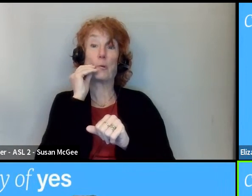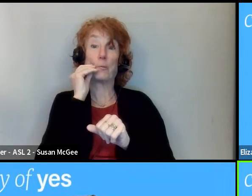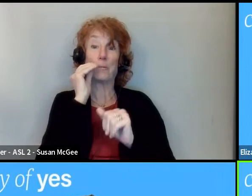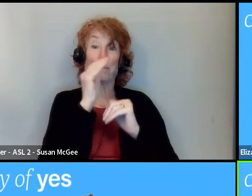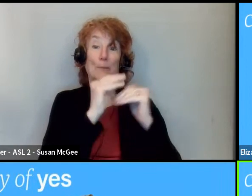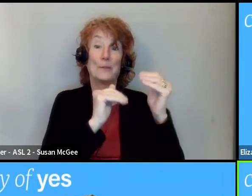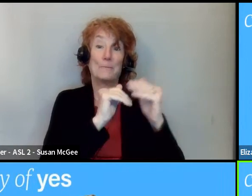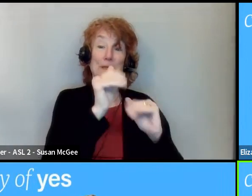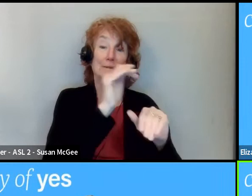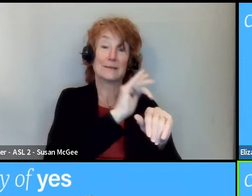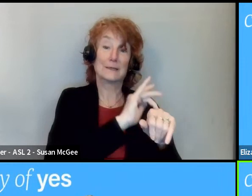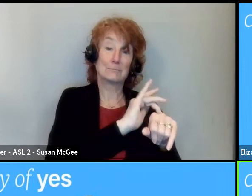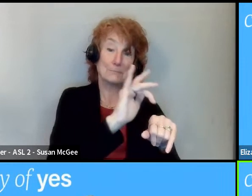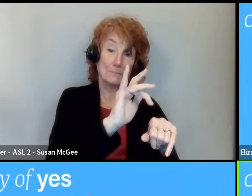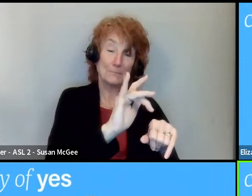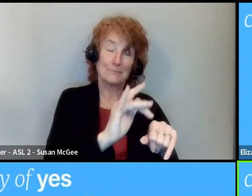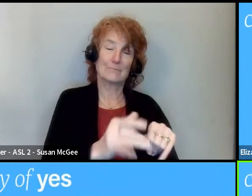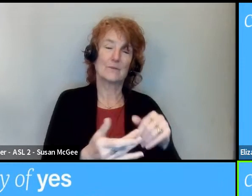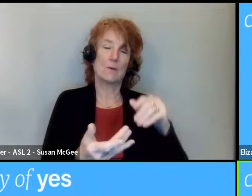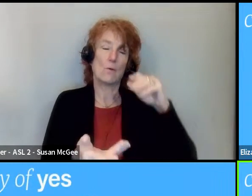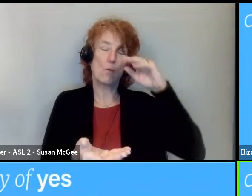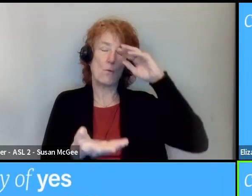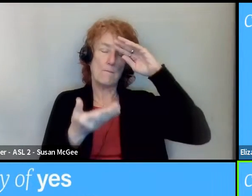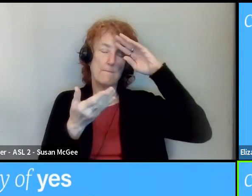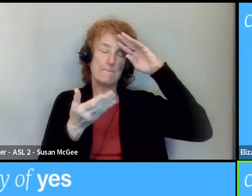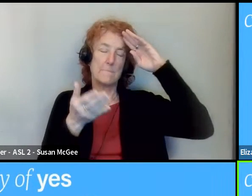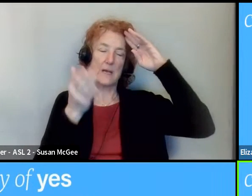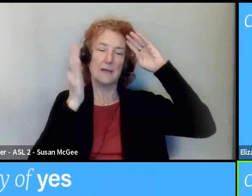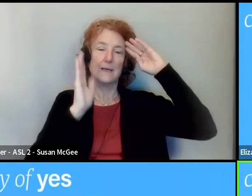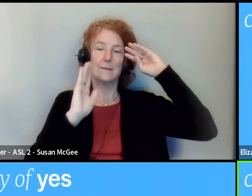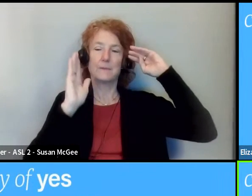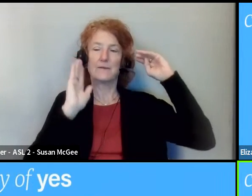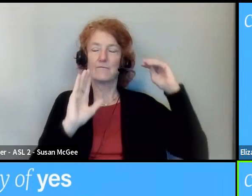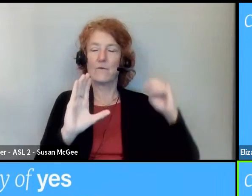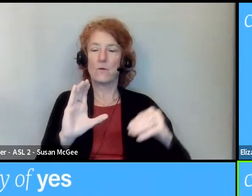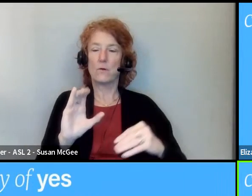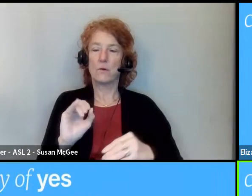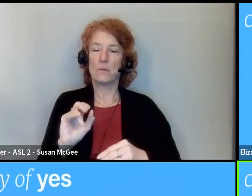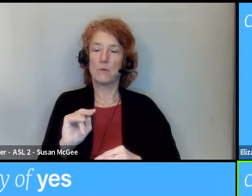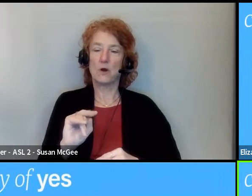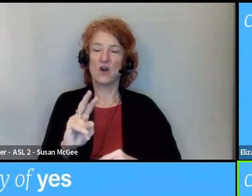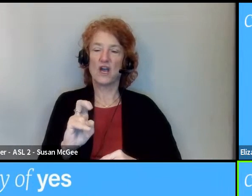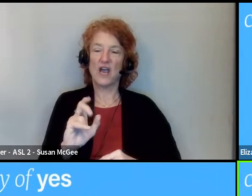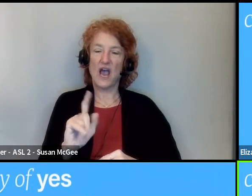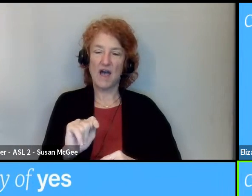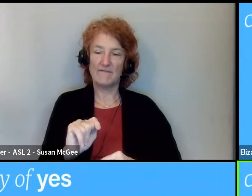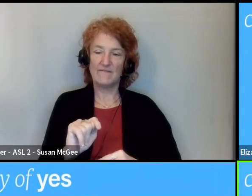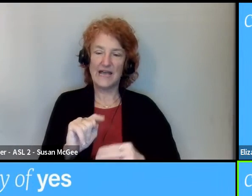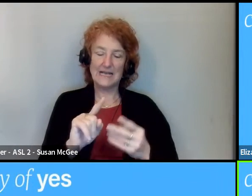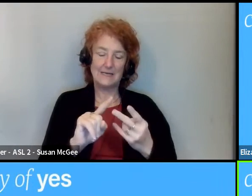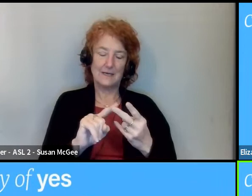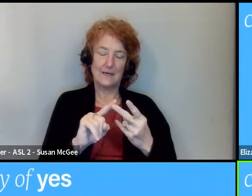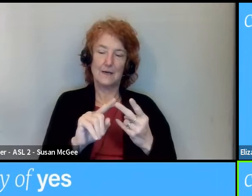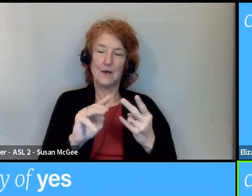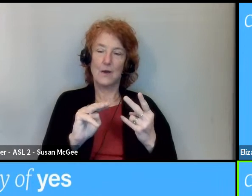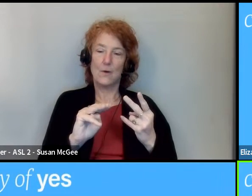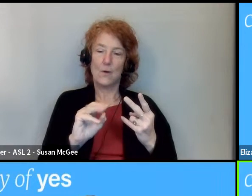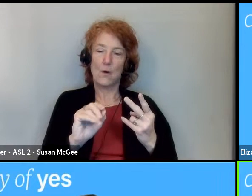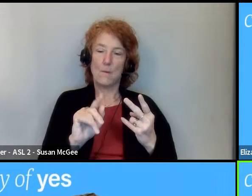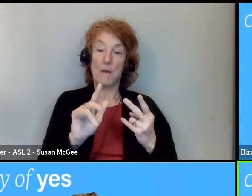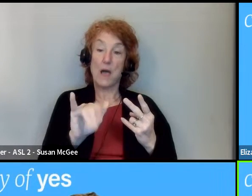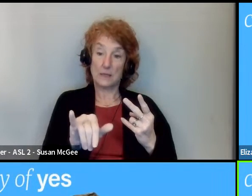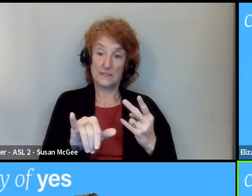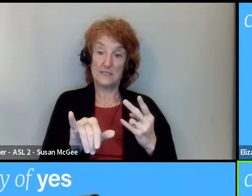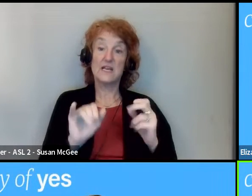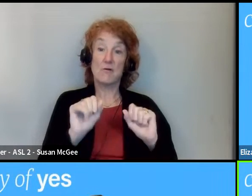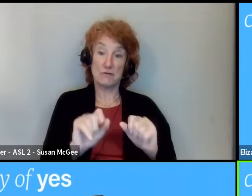maybe former convents or monasteries in lower density districts that might be converted to housing. And so we're